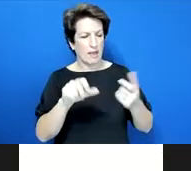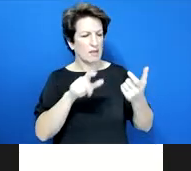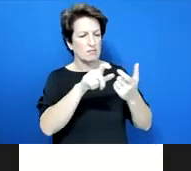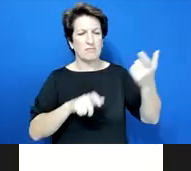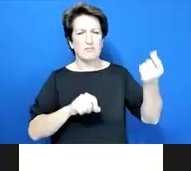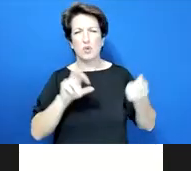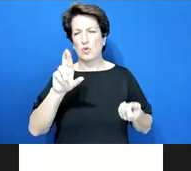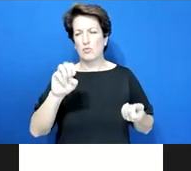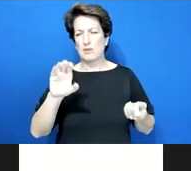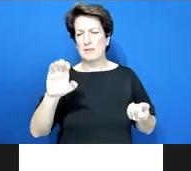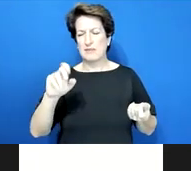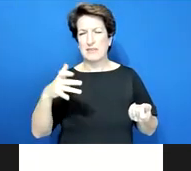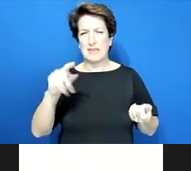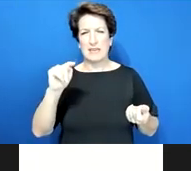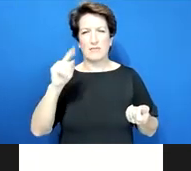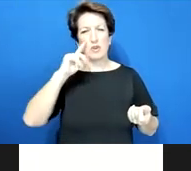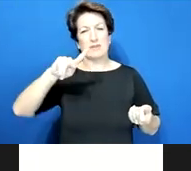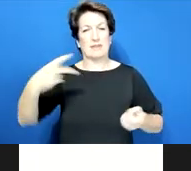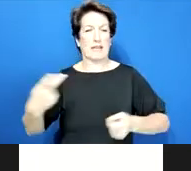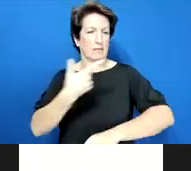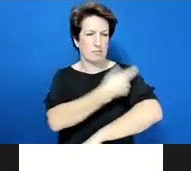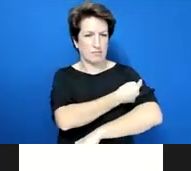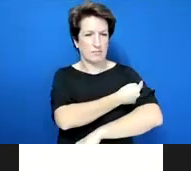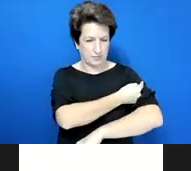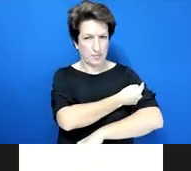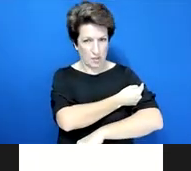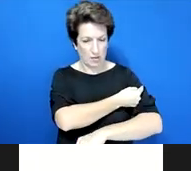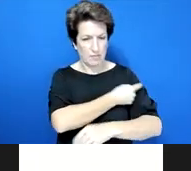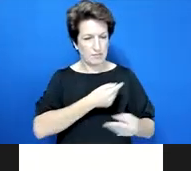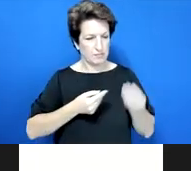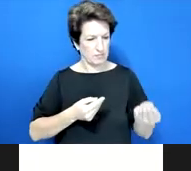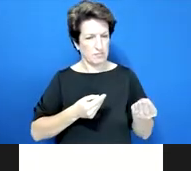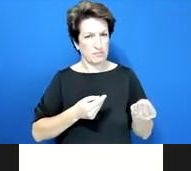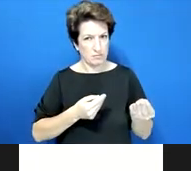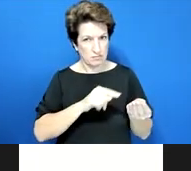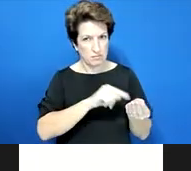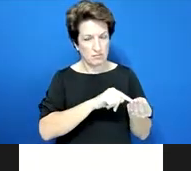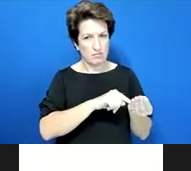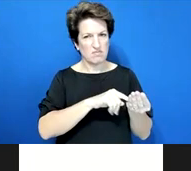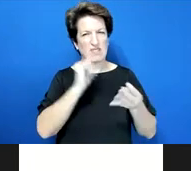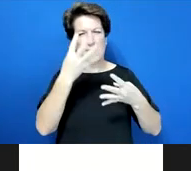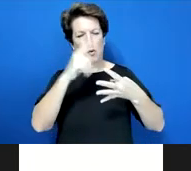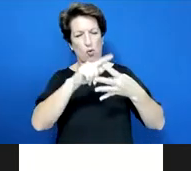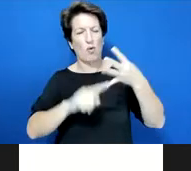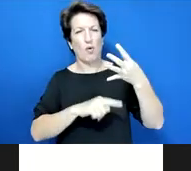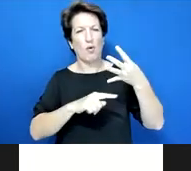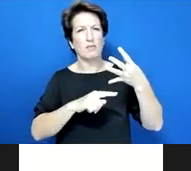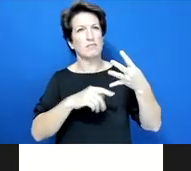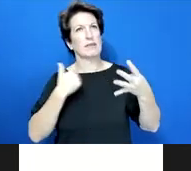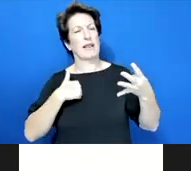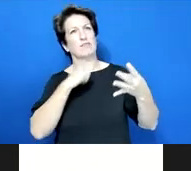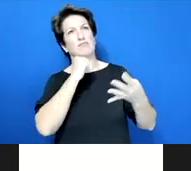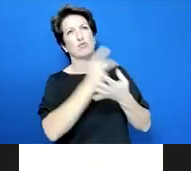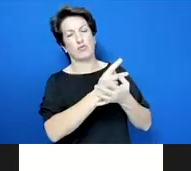of vaccine, approved for use in Canada, or you have one vaccine receipt that shows that